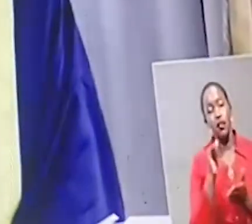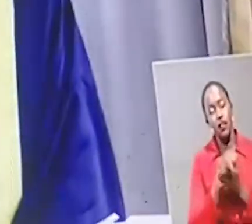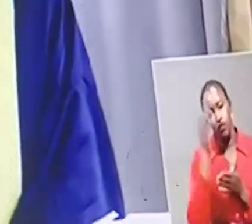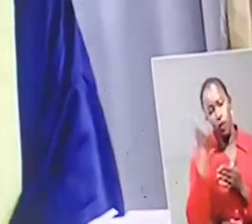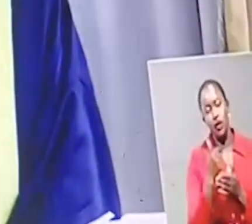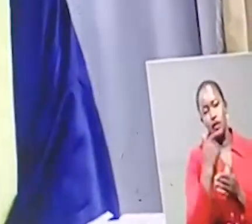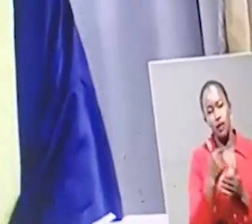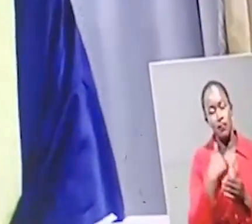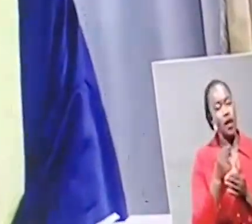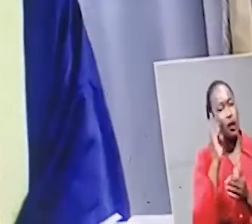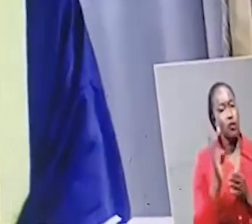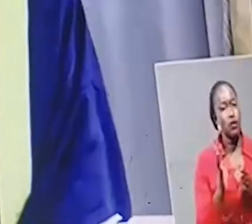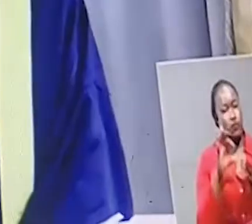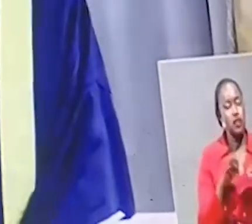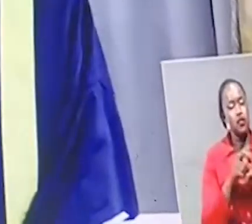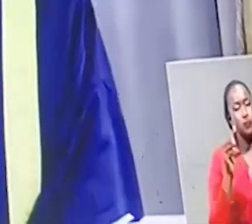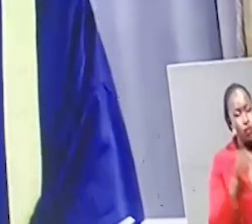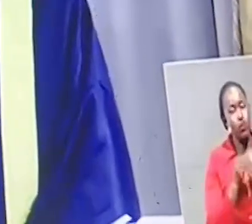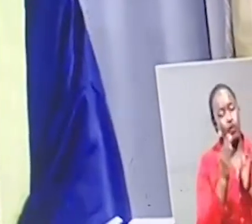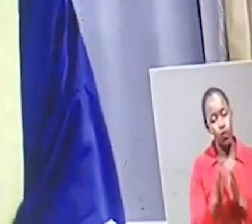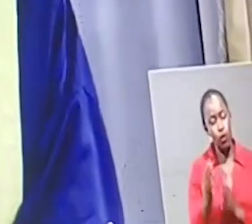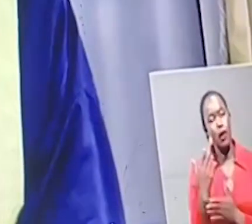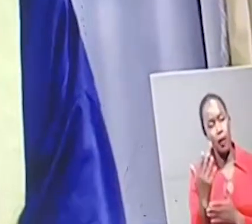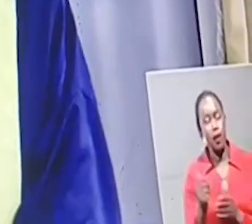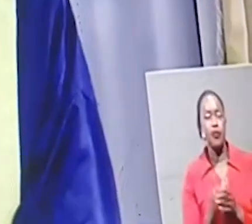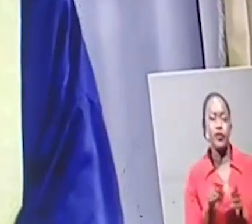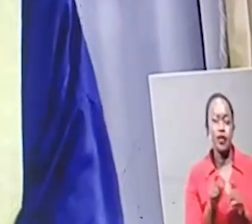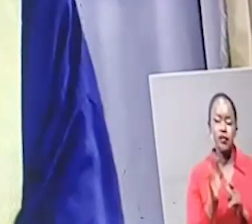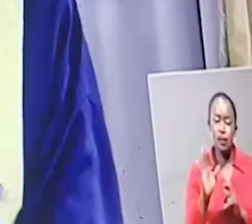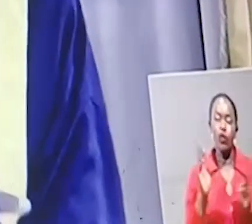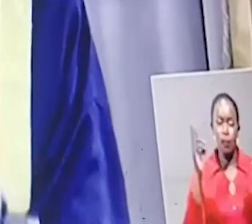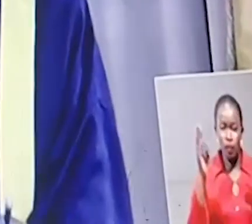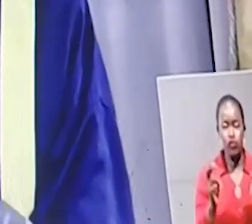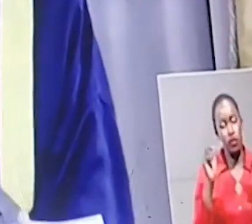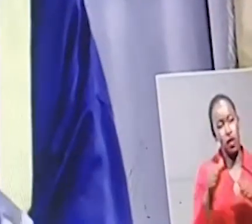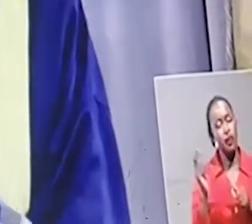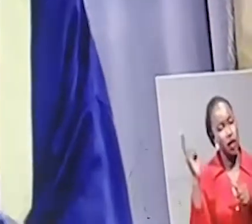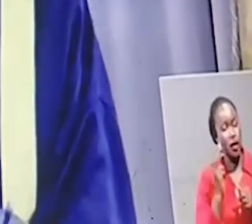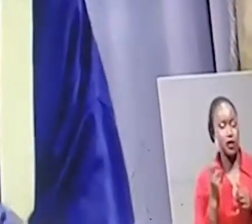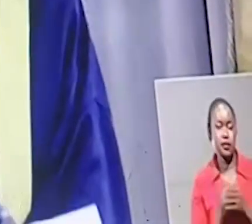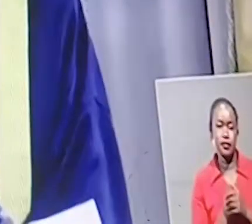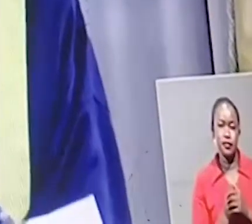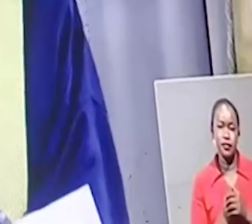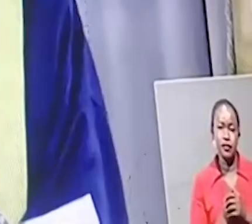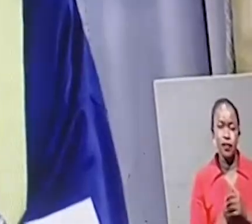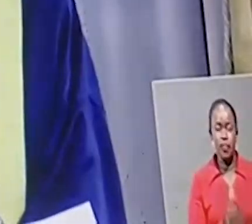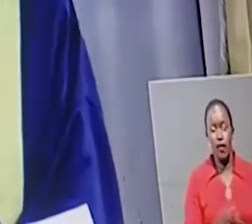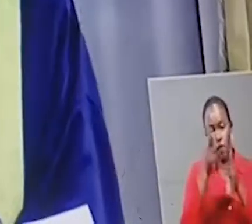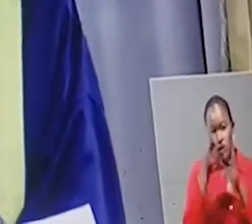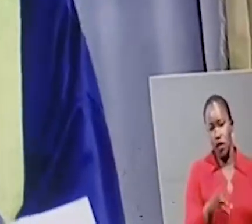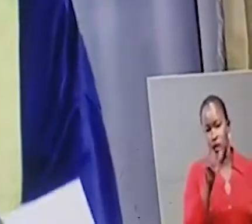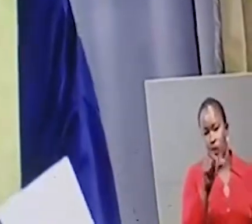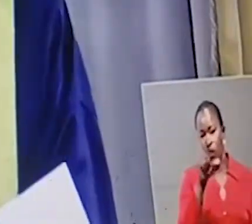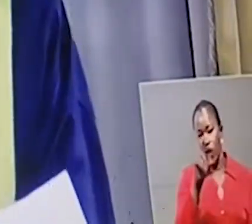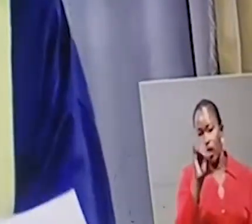link up with them and we'll put you on order paper so that your motions can be heard. Honorable Ariane raised